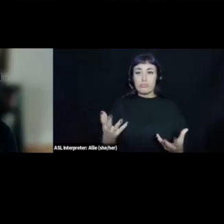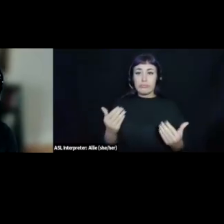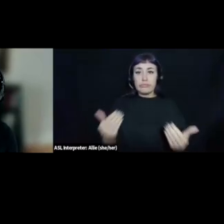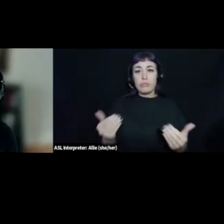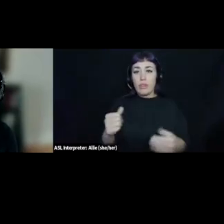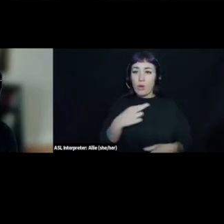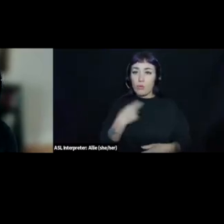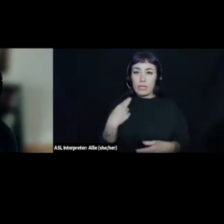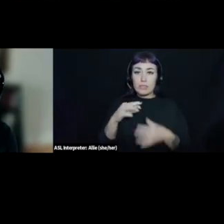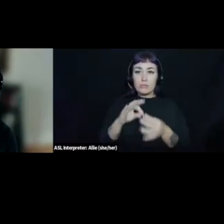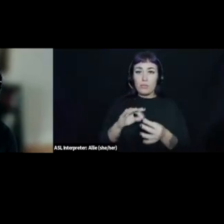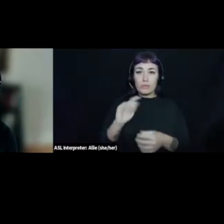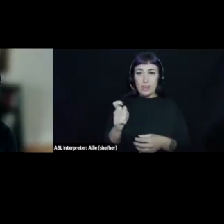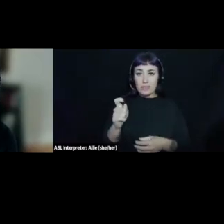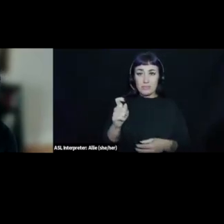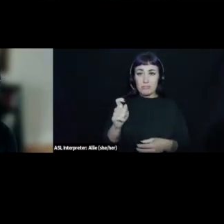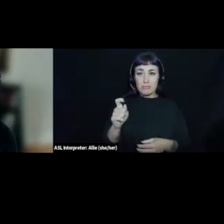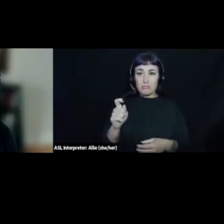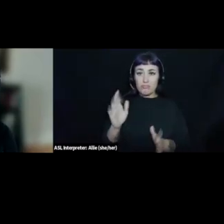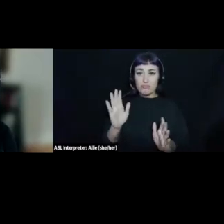are associated with sex, abstinence is fine too.